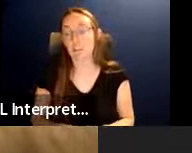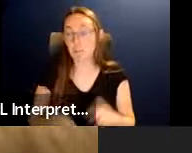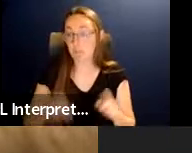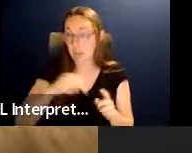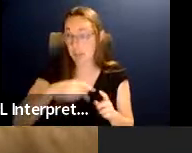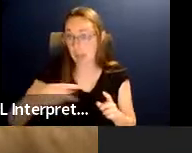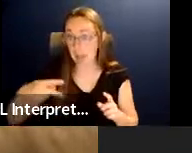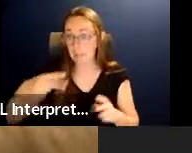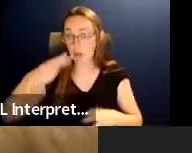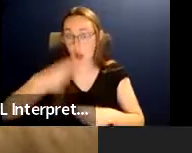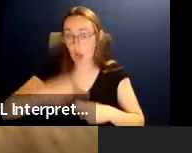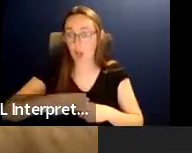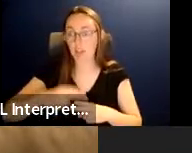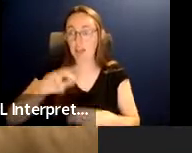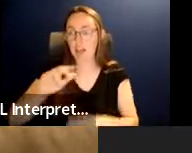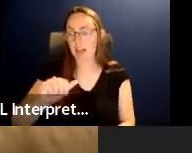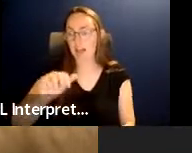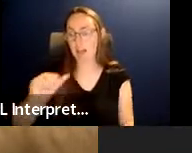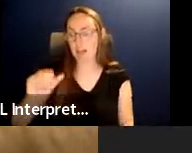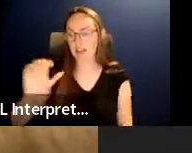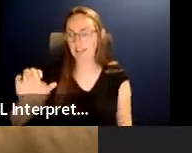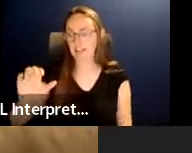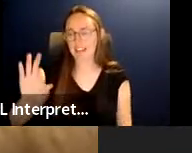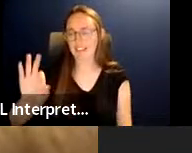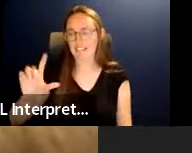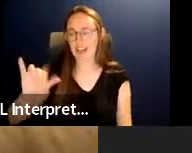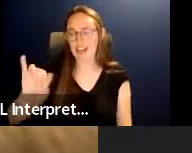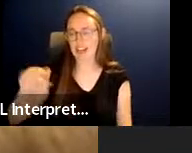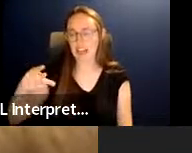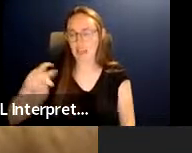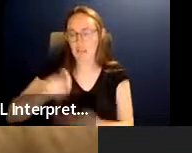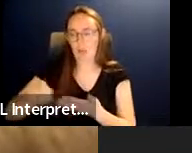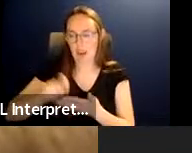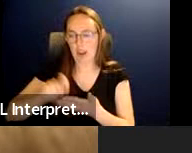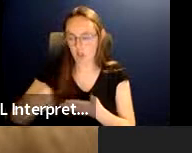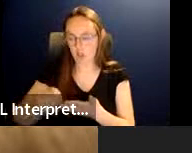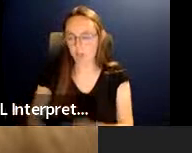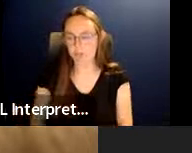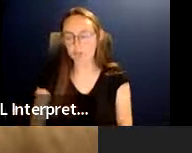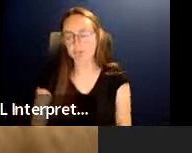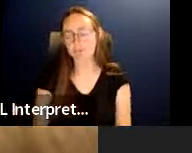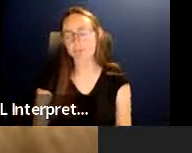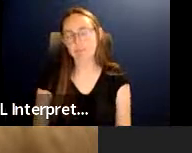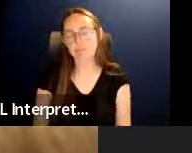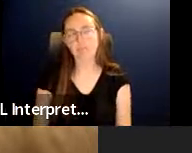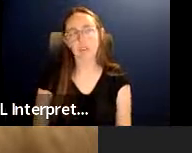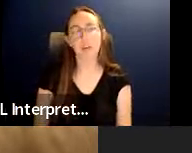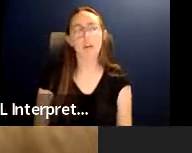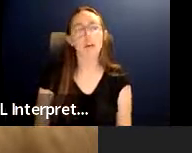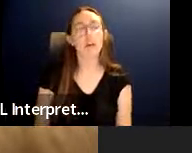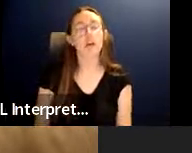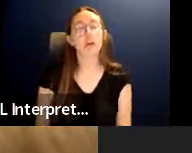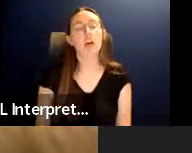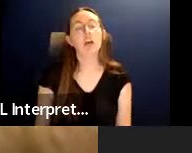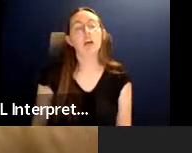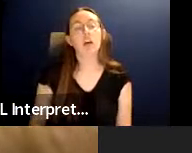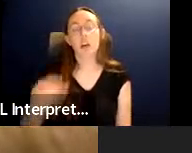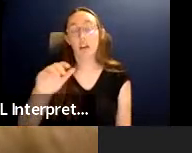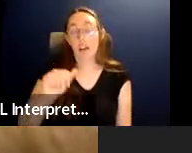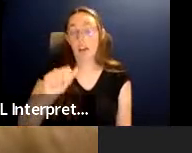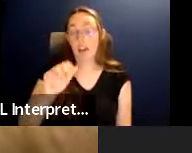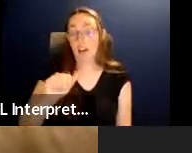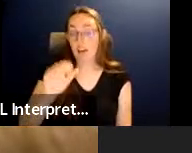called AAC Flip Writer. And with the AAC Flip Writer,